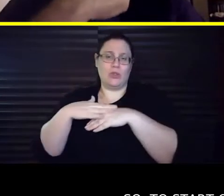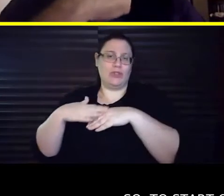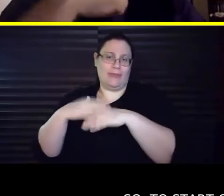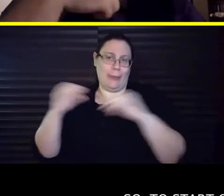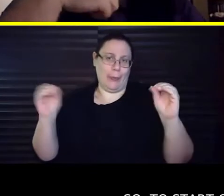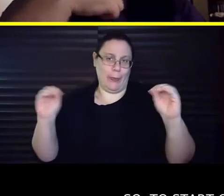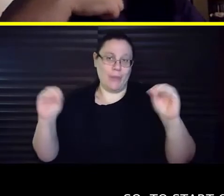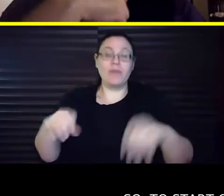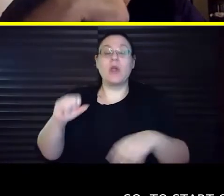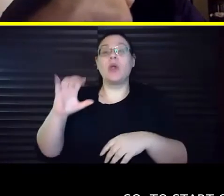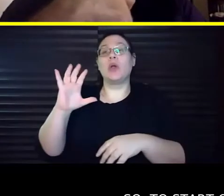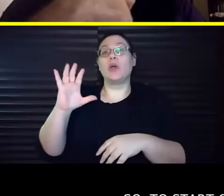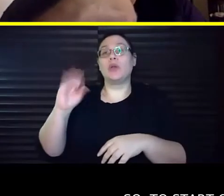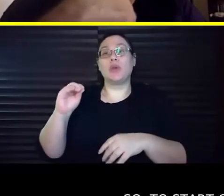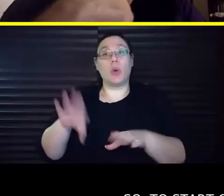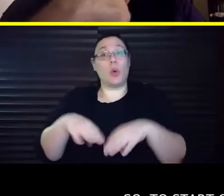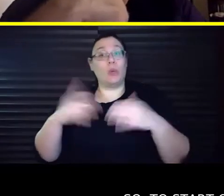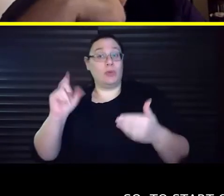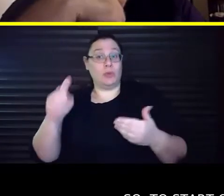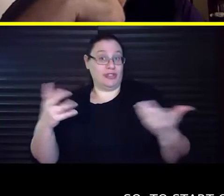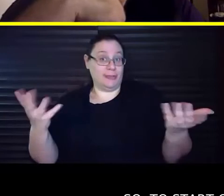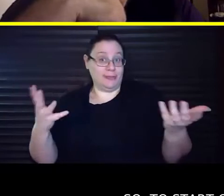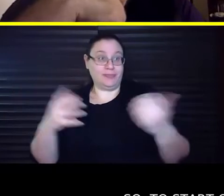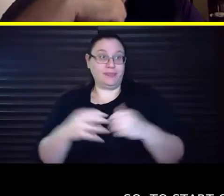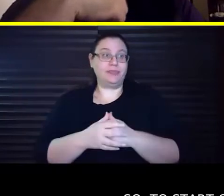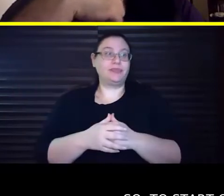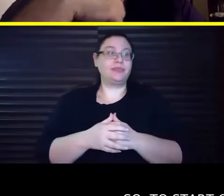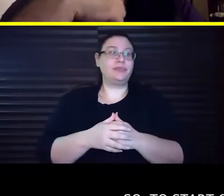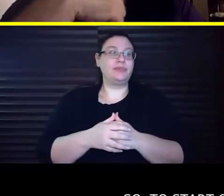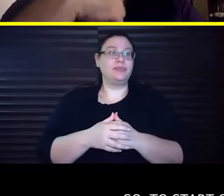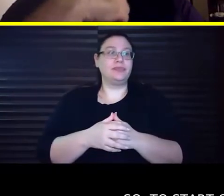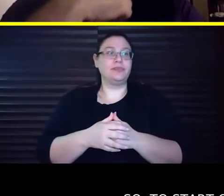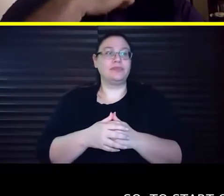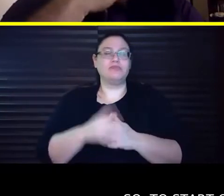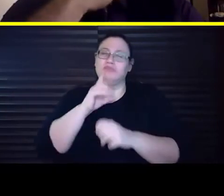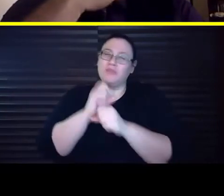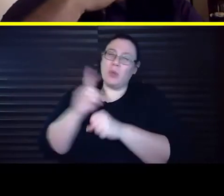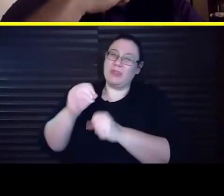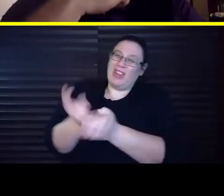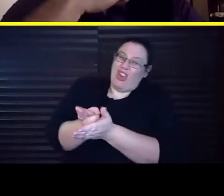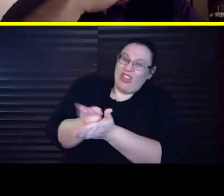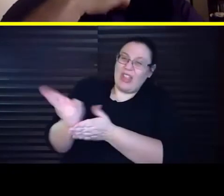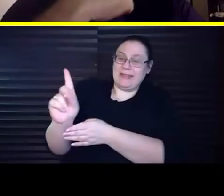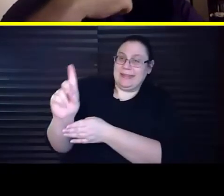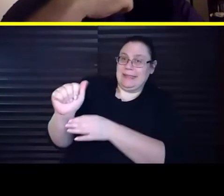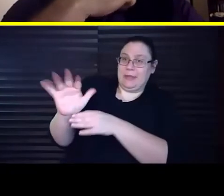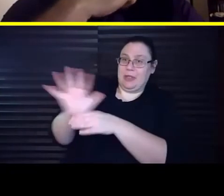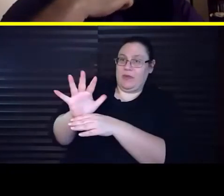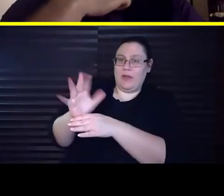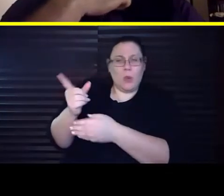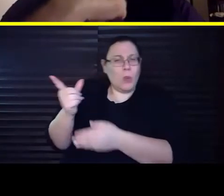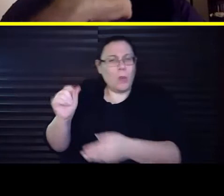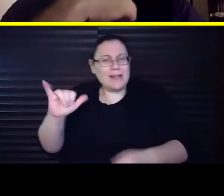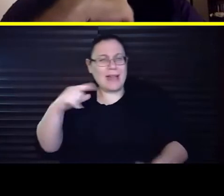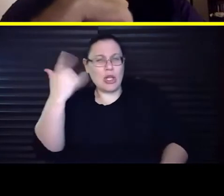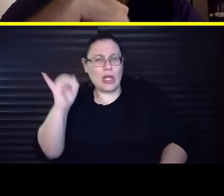So to start out, what does a completely authentic disability movie look like to the